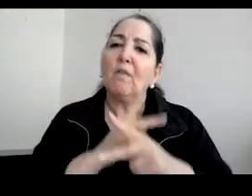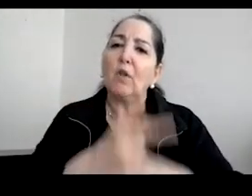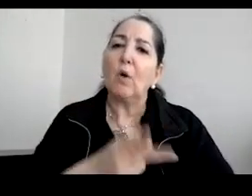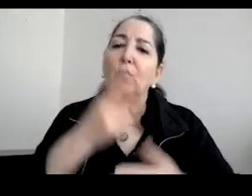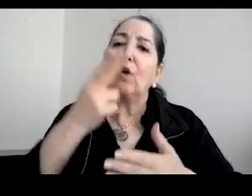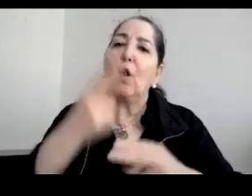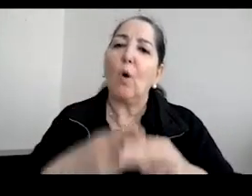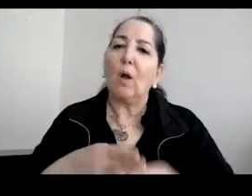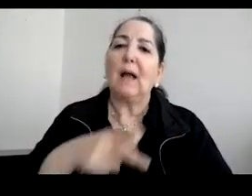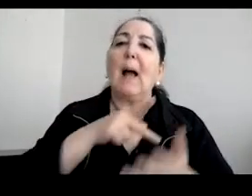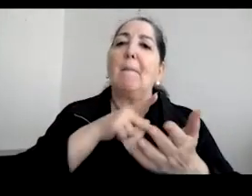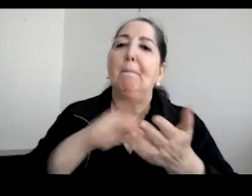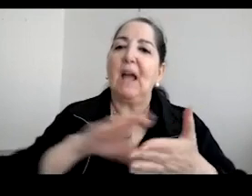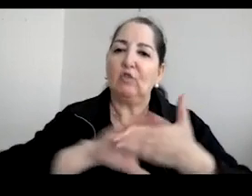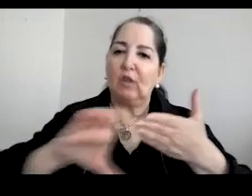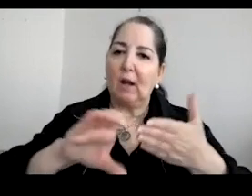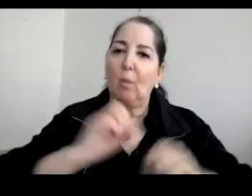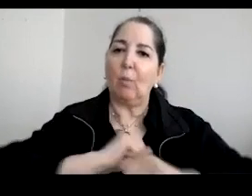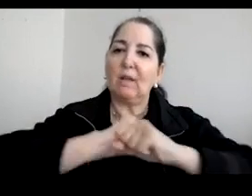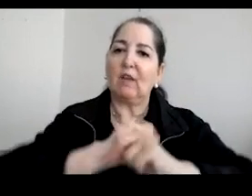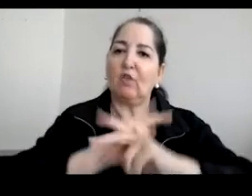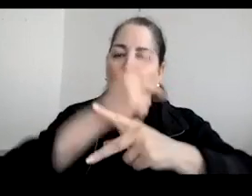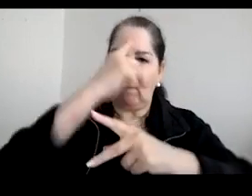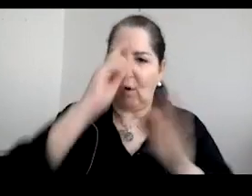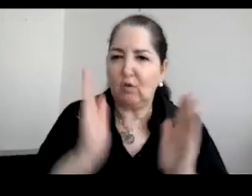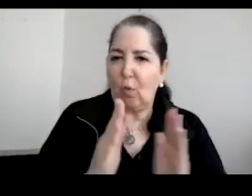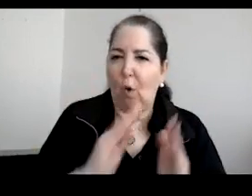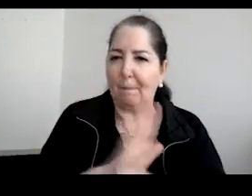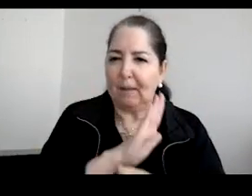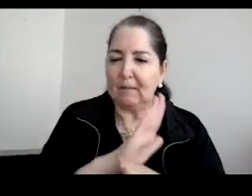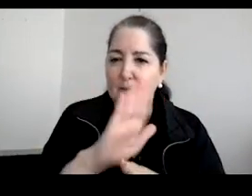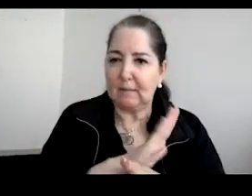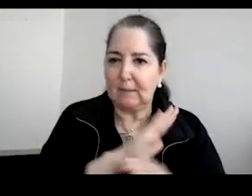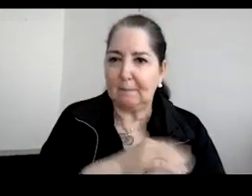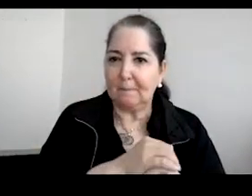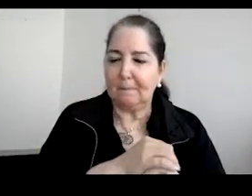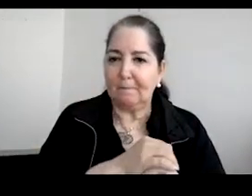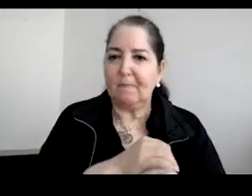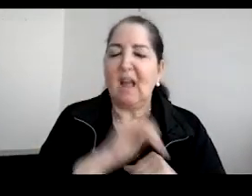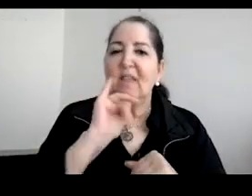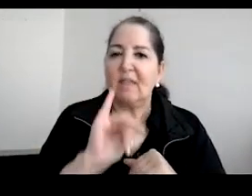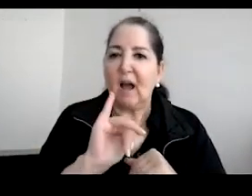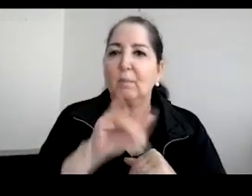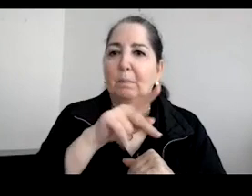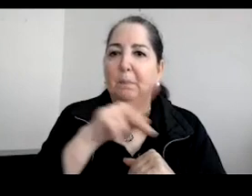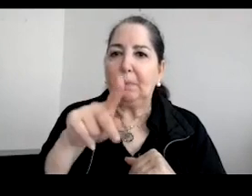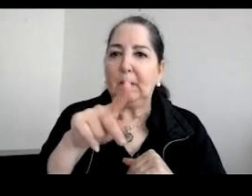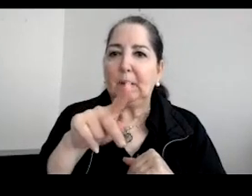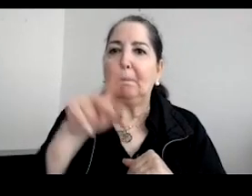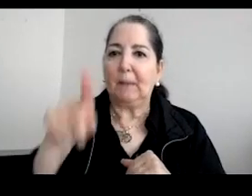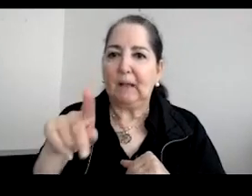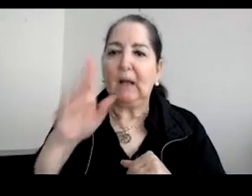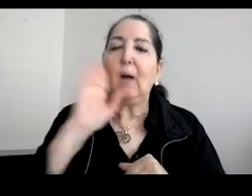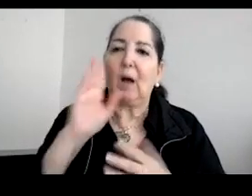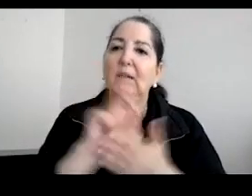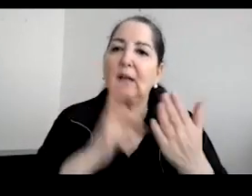businesses that were made available to small business and basically designed to cover about 8 weeks of businesses'